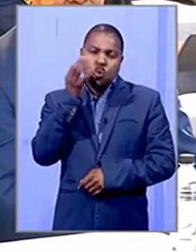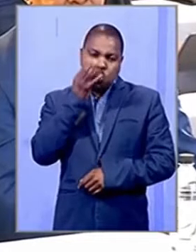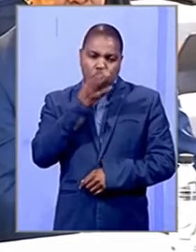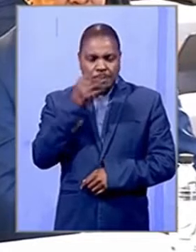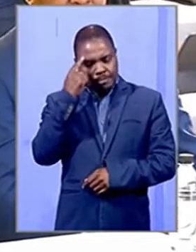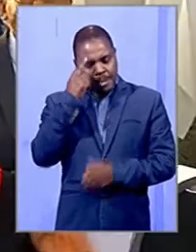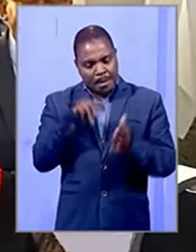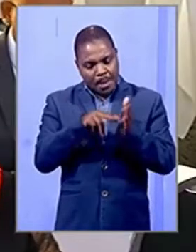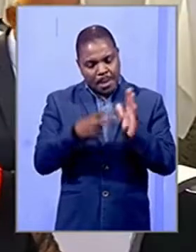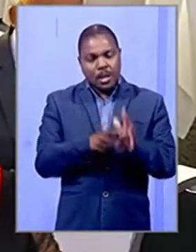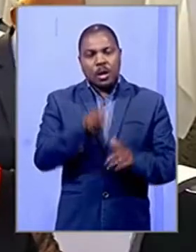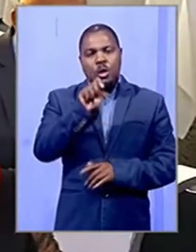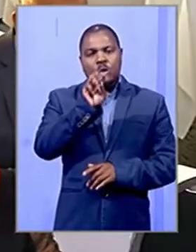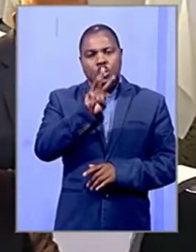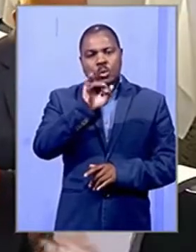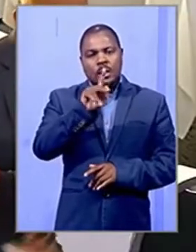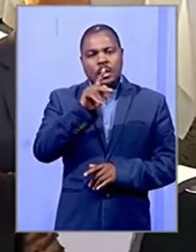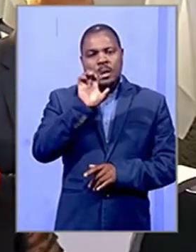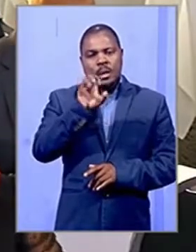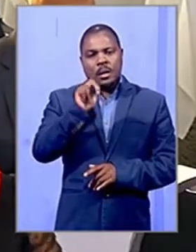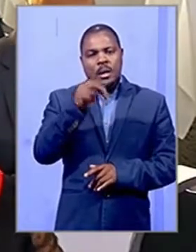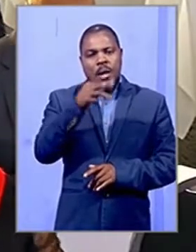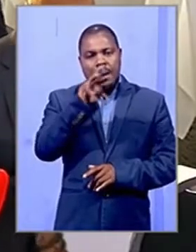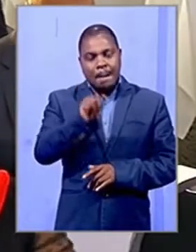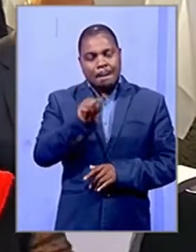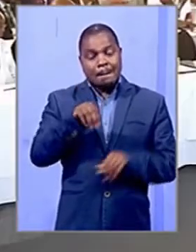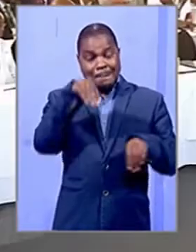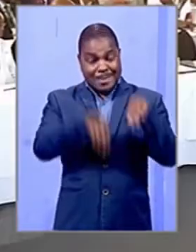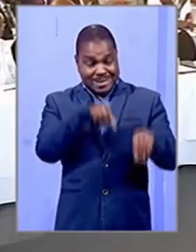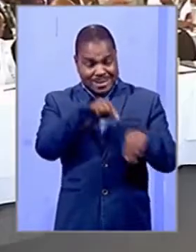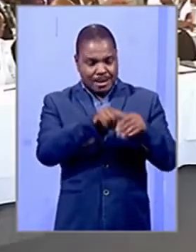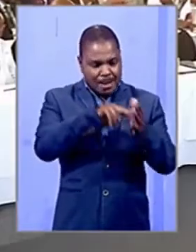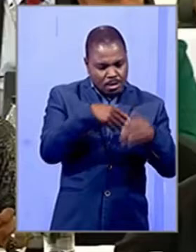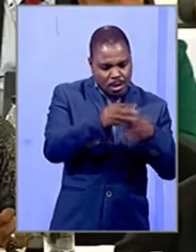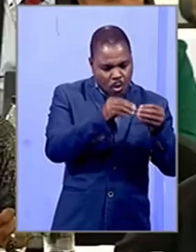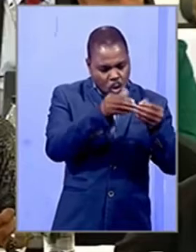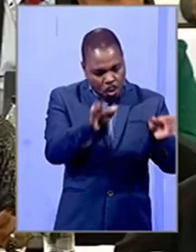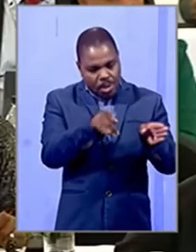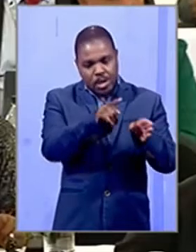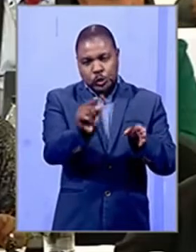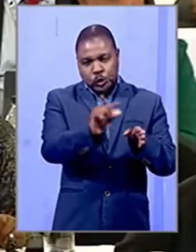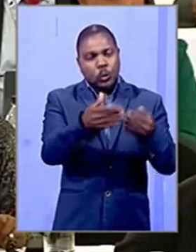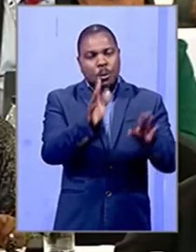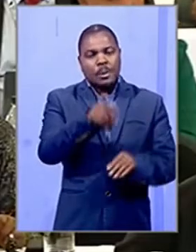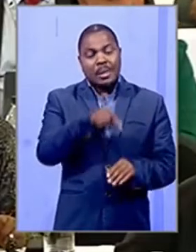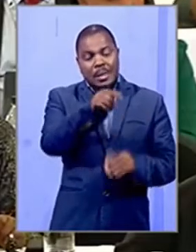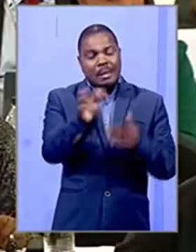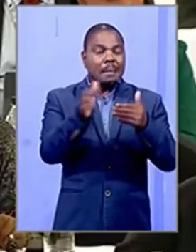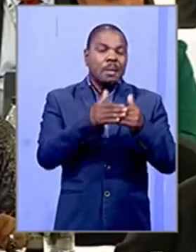bula leiswa moepo wa Twickenham ka seleteng sa Sekhukhune le kgauswi le go rungwa. Moepo wo wa platinamo o tswaletše ngwageng